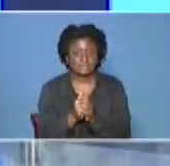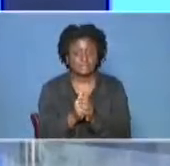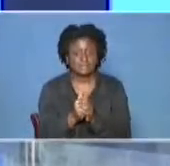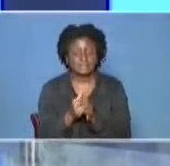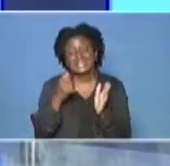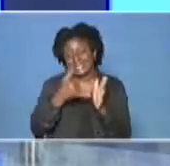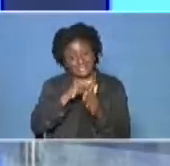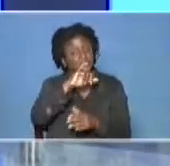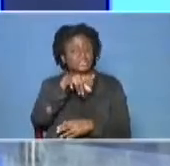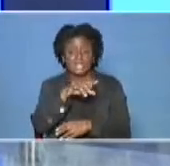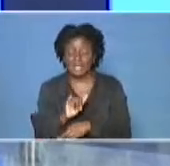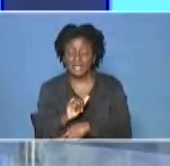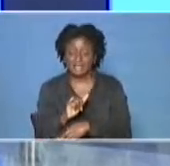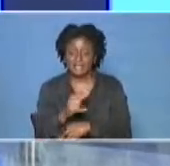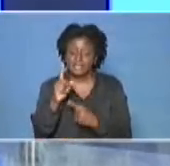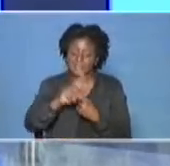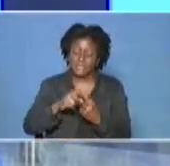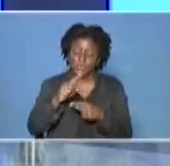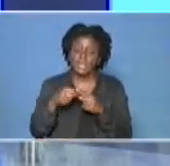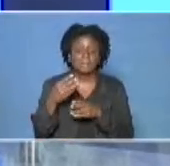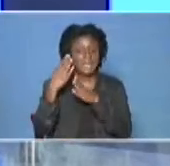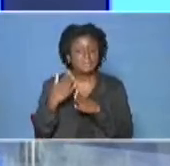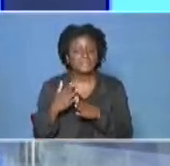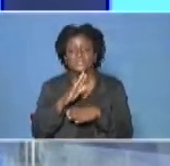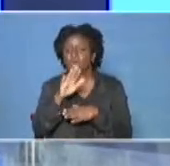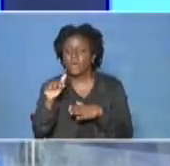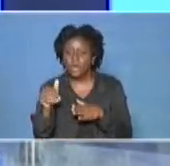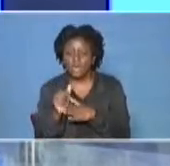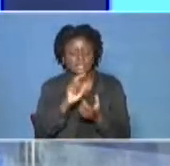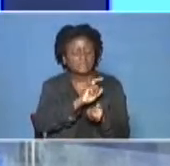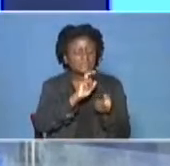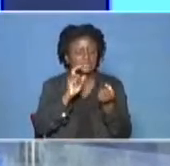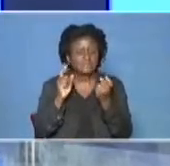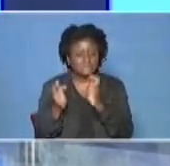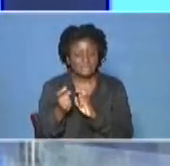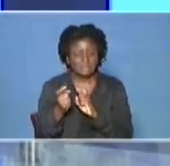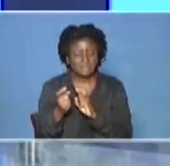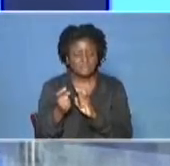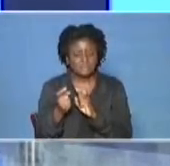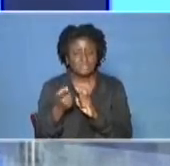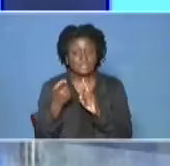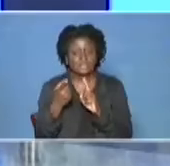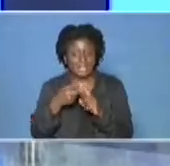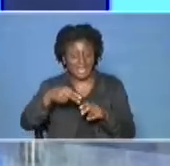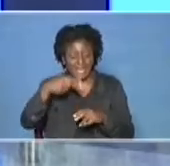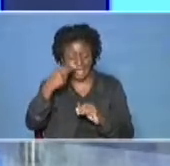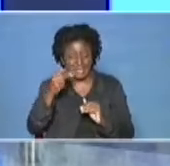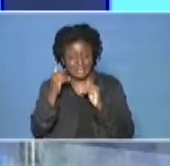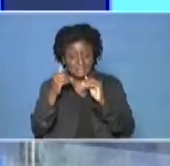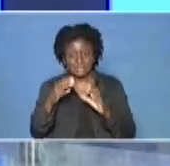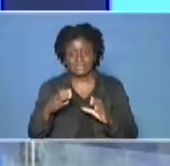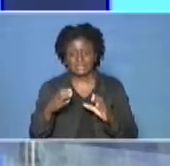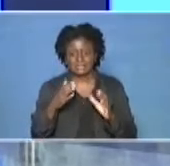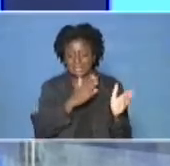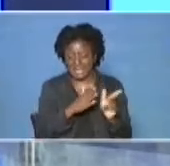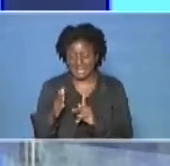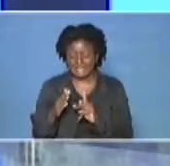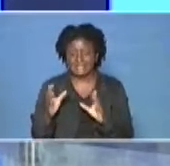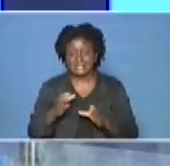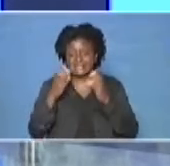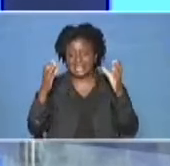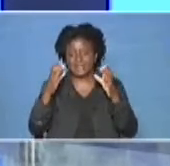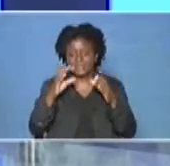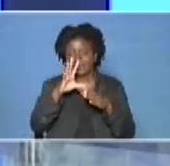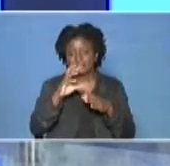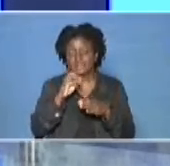It's July, the month when Bahamians all over shift into high gear to celebrate the 50th independence. Just this past